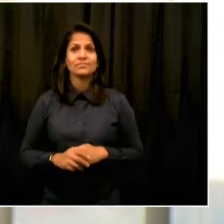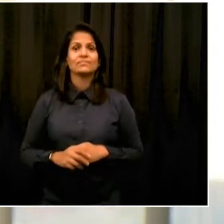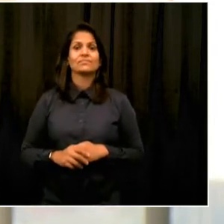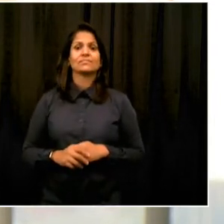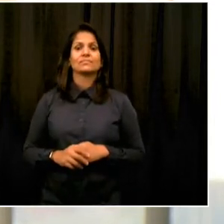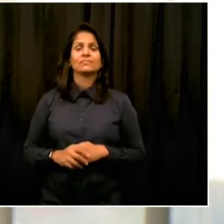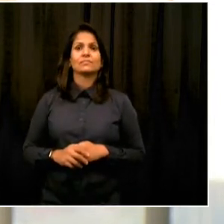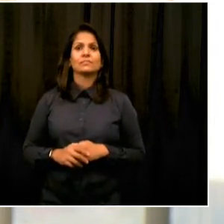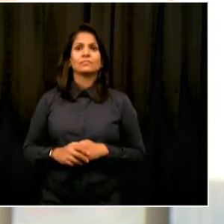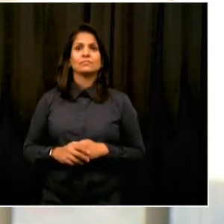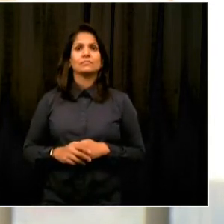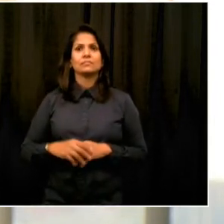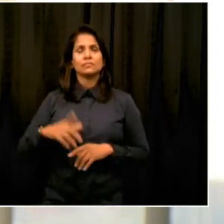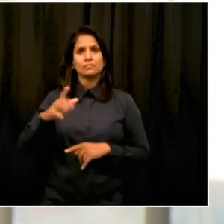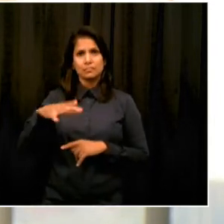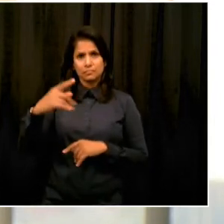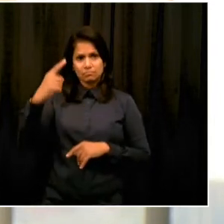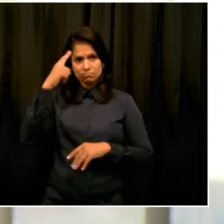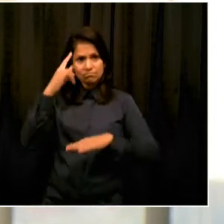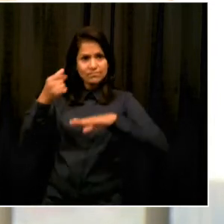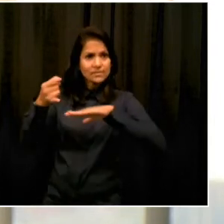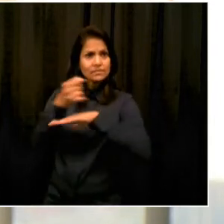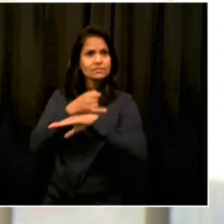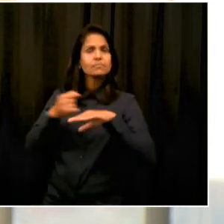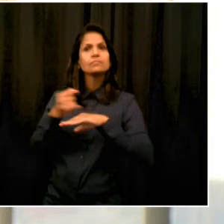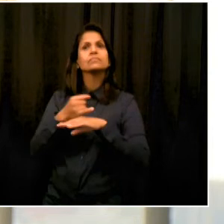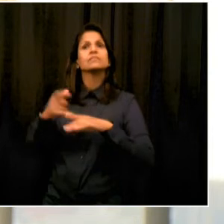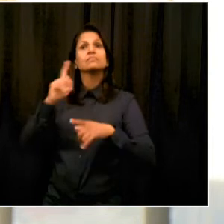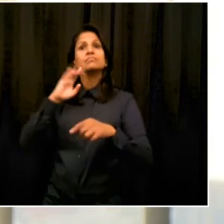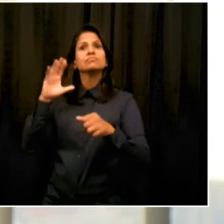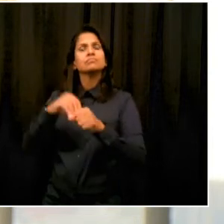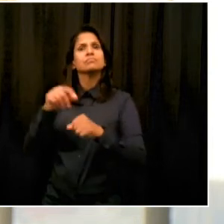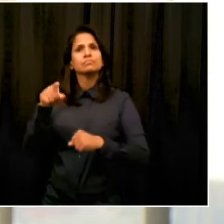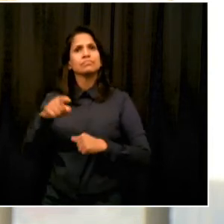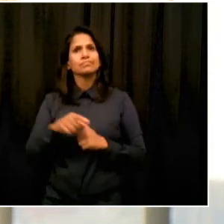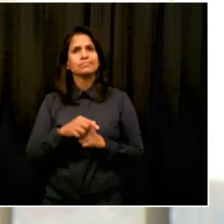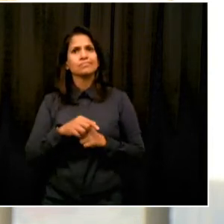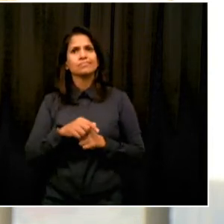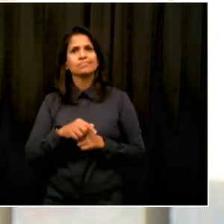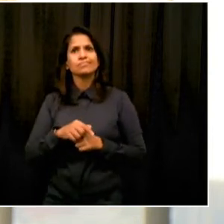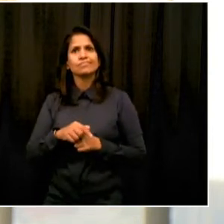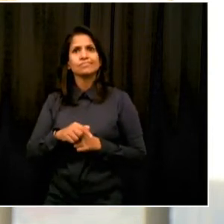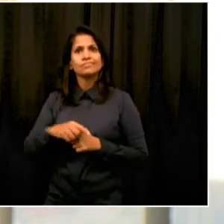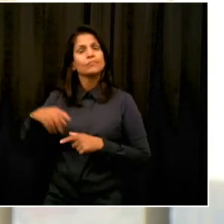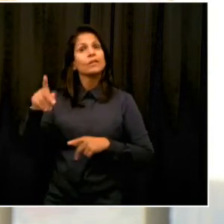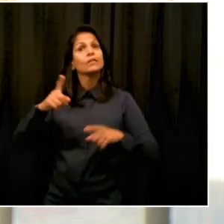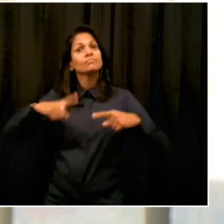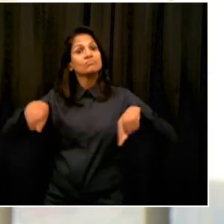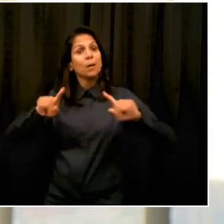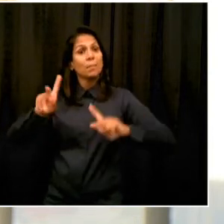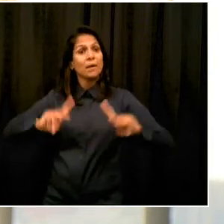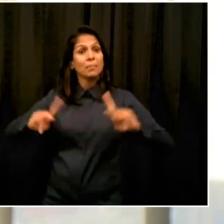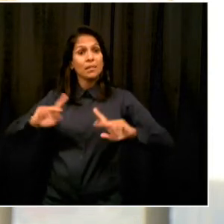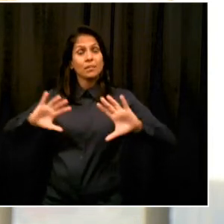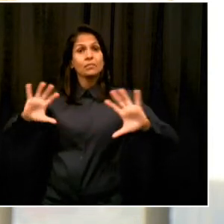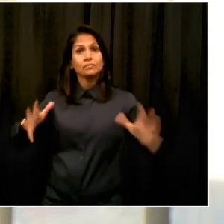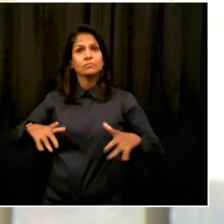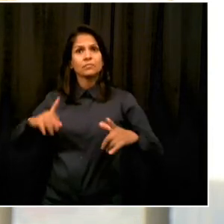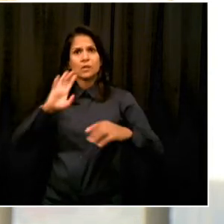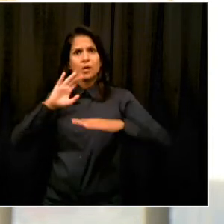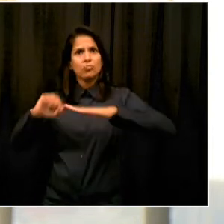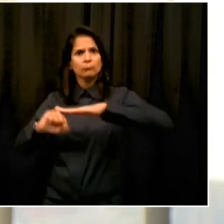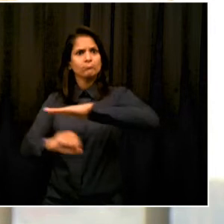And again, we've got to understand that we need to be the place. this city needs to be the place where that